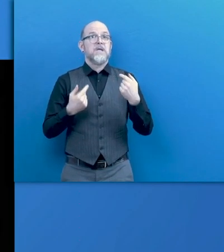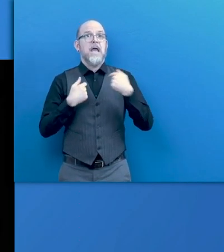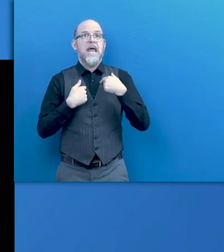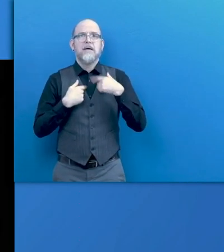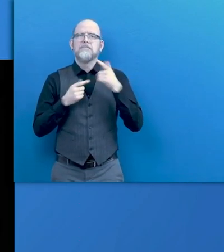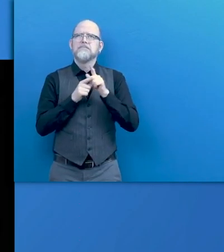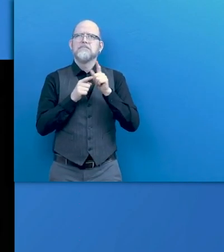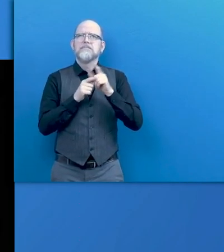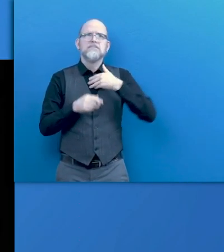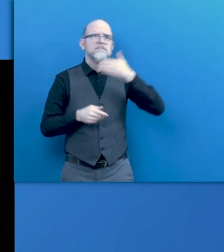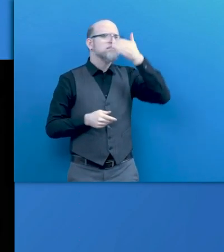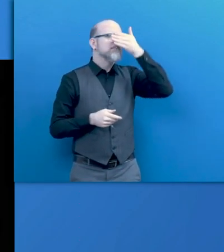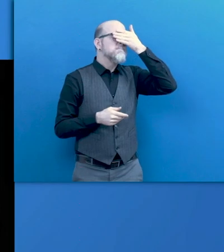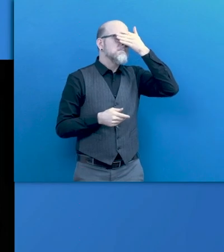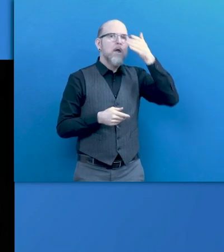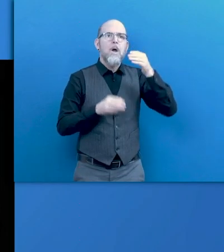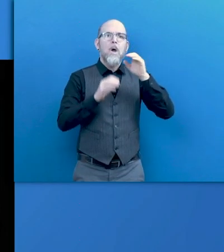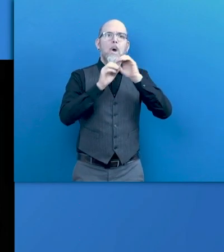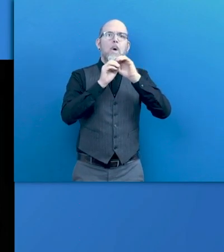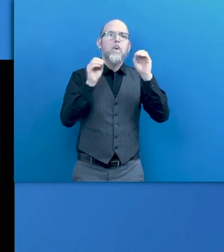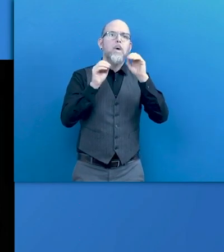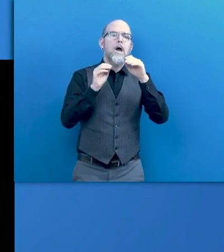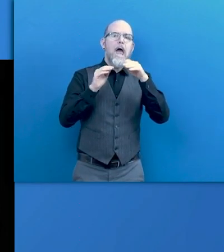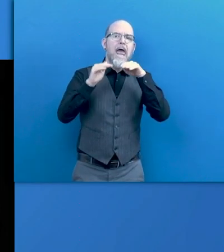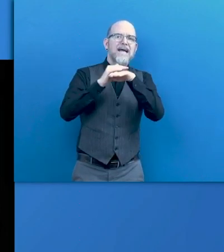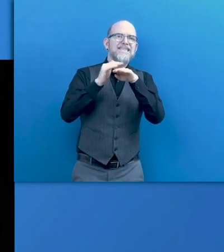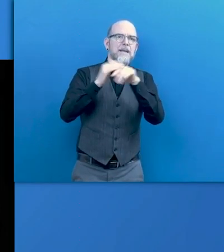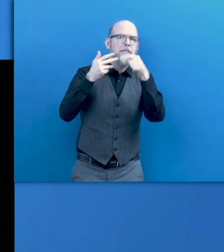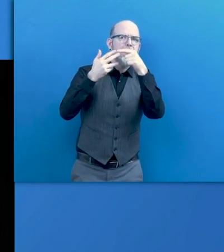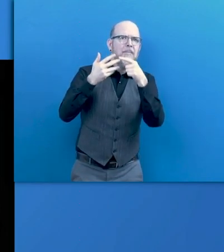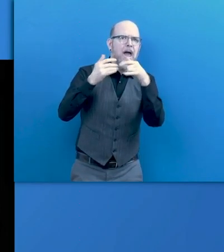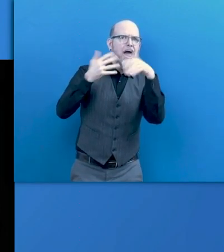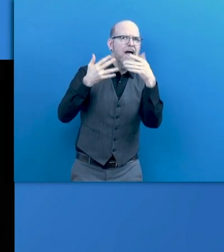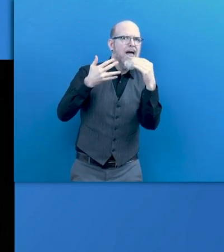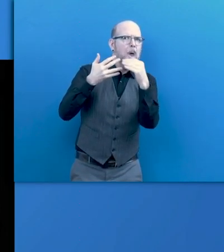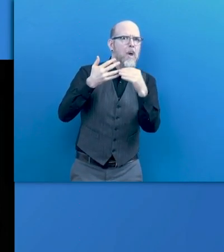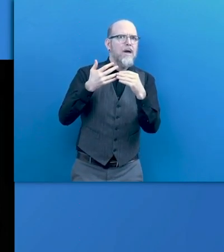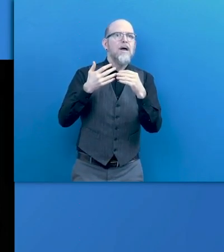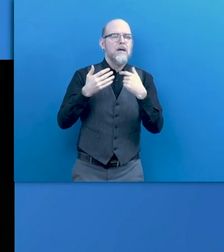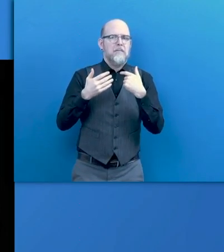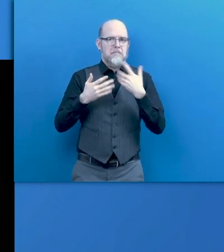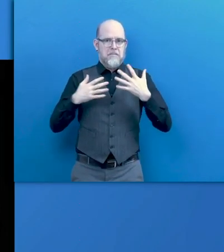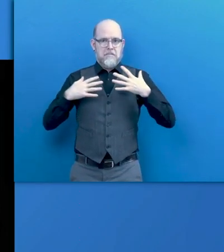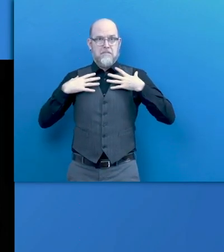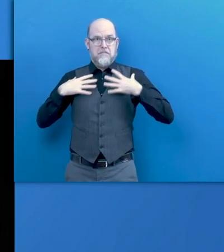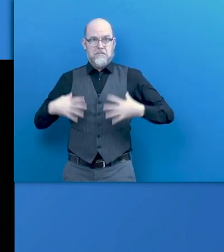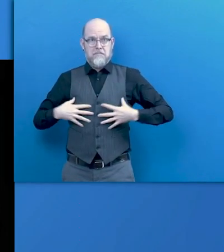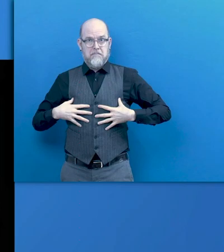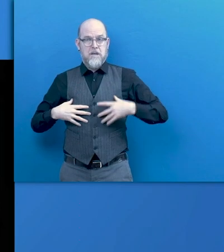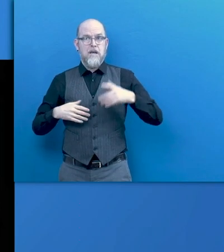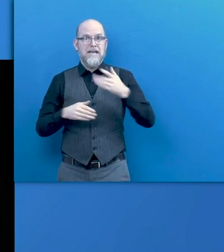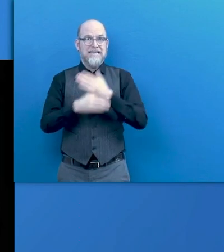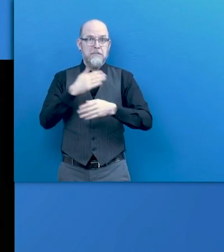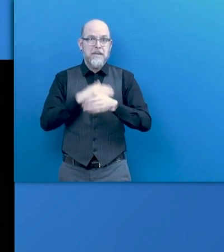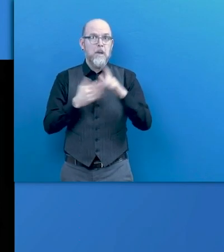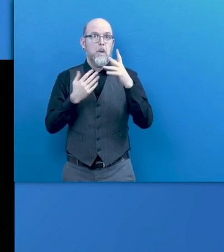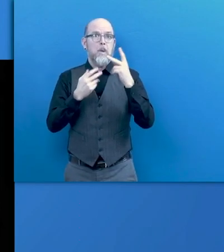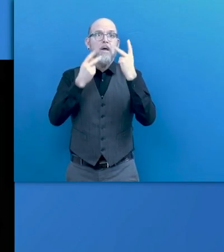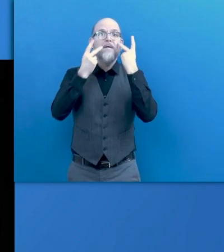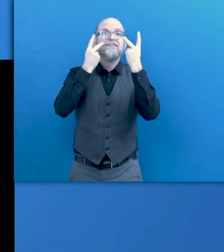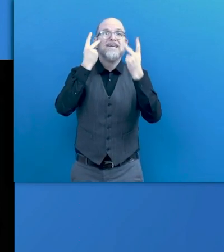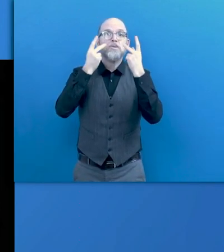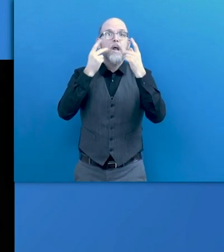So now I don't know by heart, how do you make it accessible? A game more accessible for people with motor disabilities. More accessible to